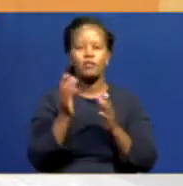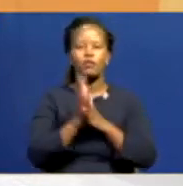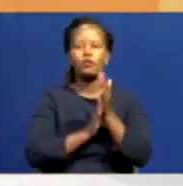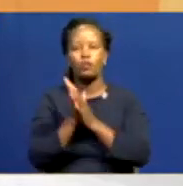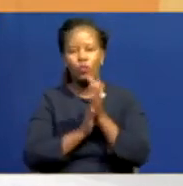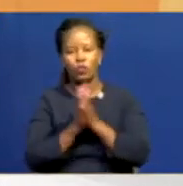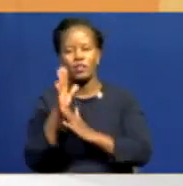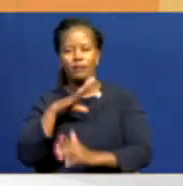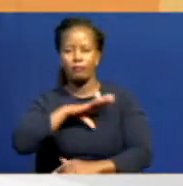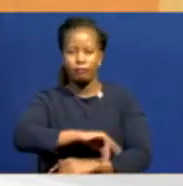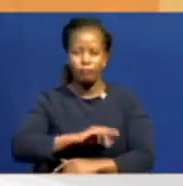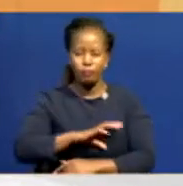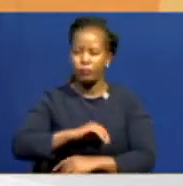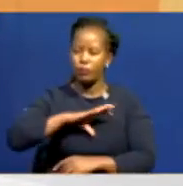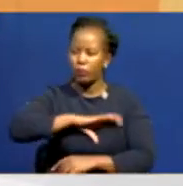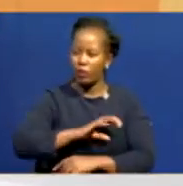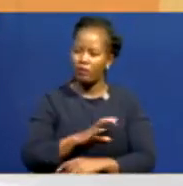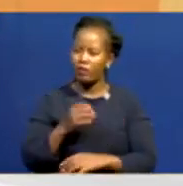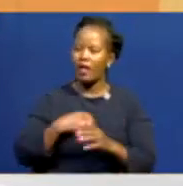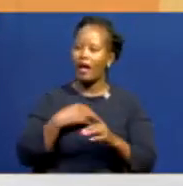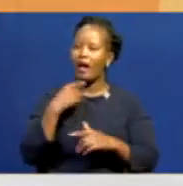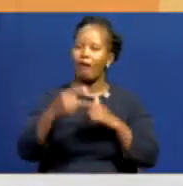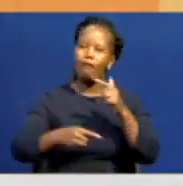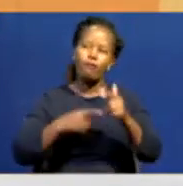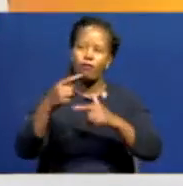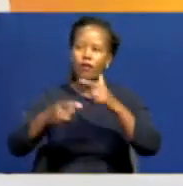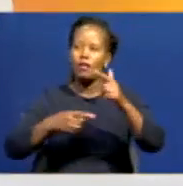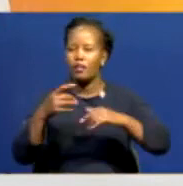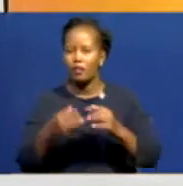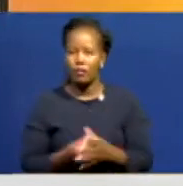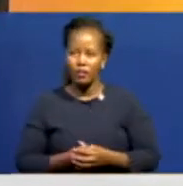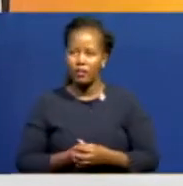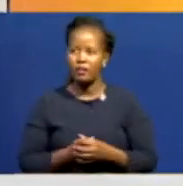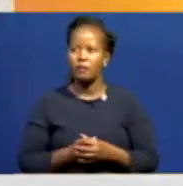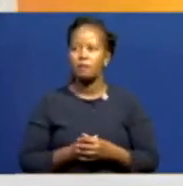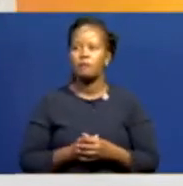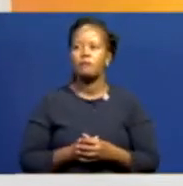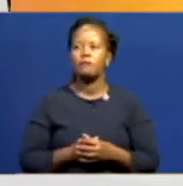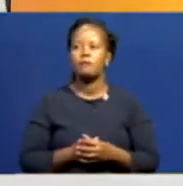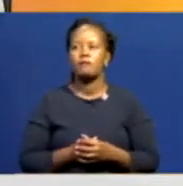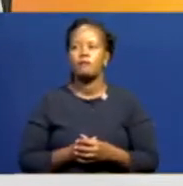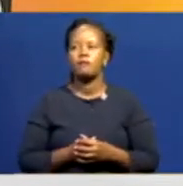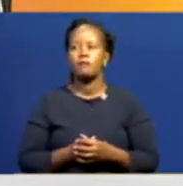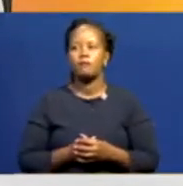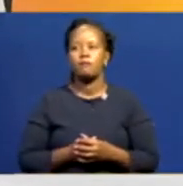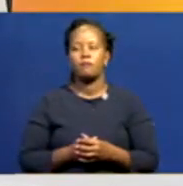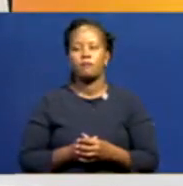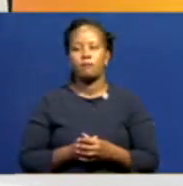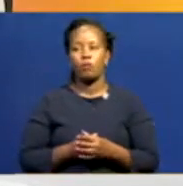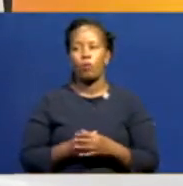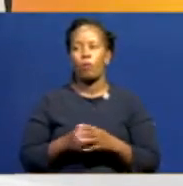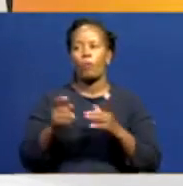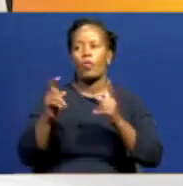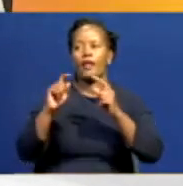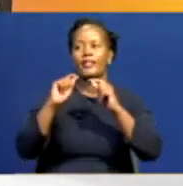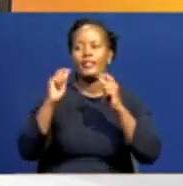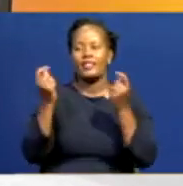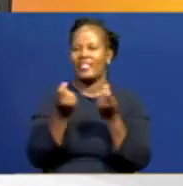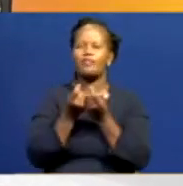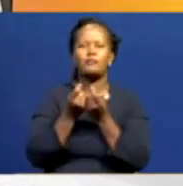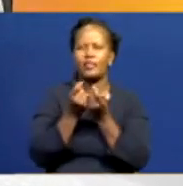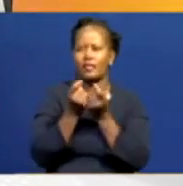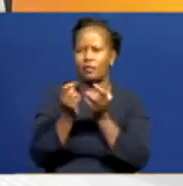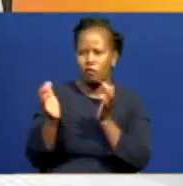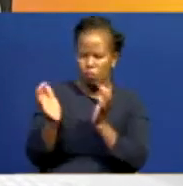what's what have you observed? Well, Bernard, you know, these teams, the so-called small